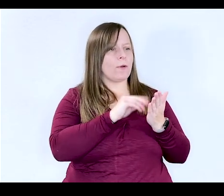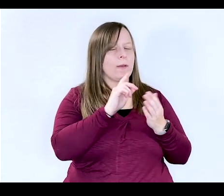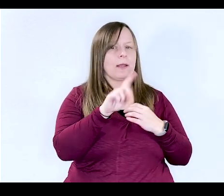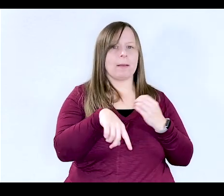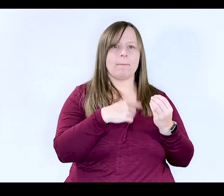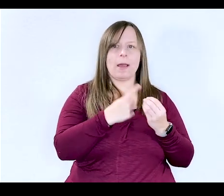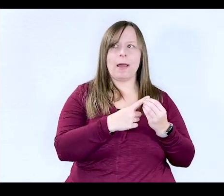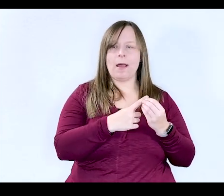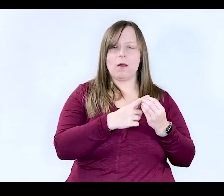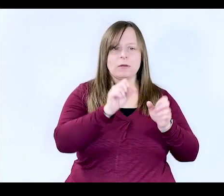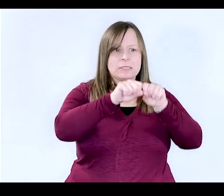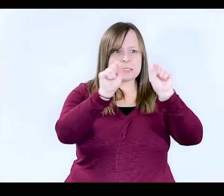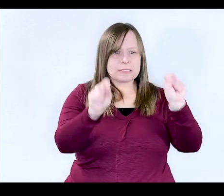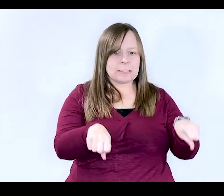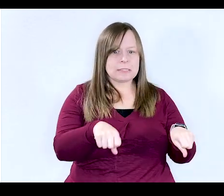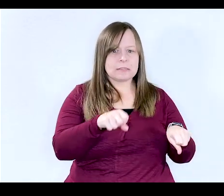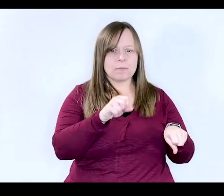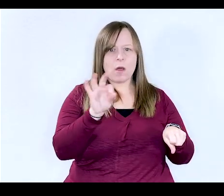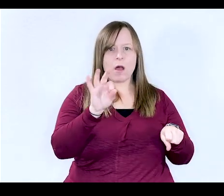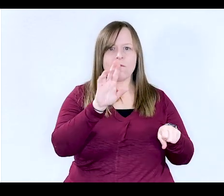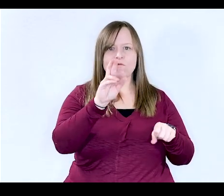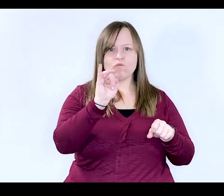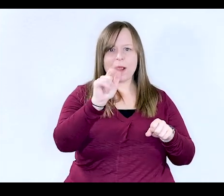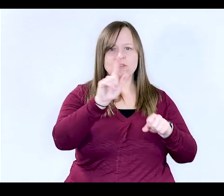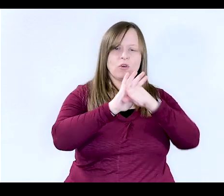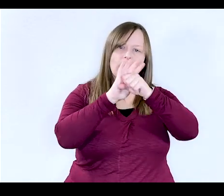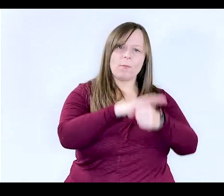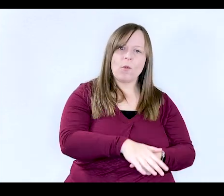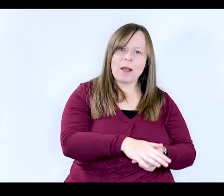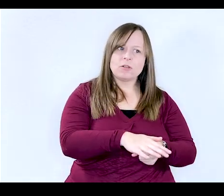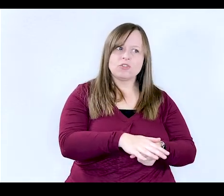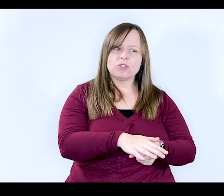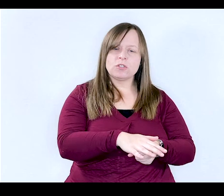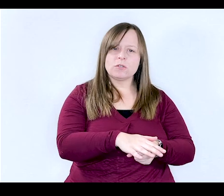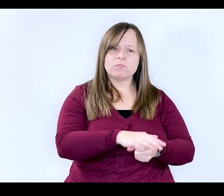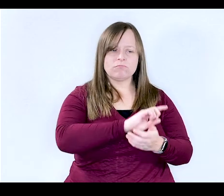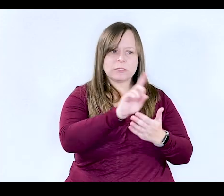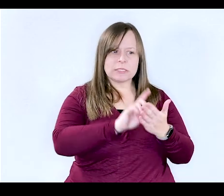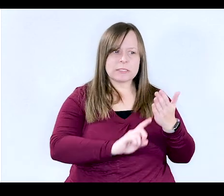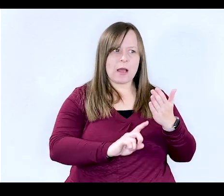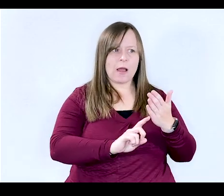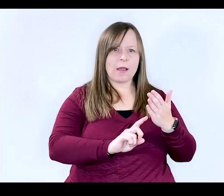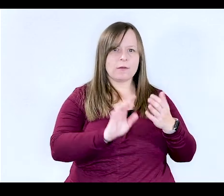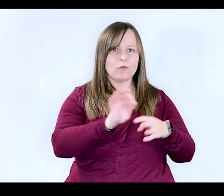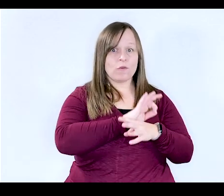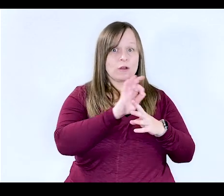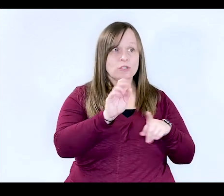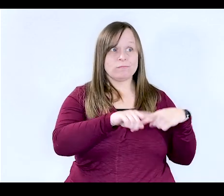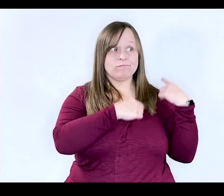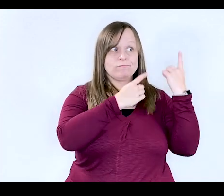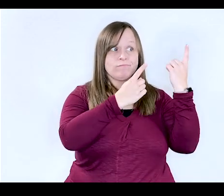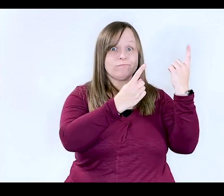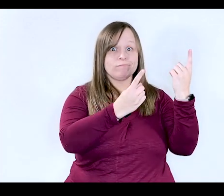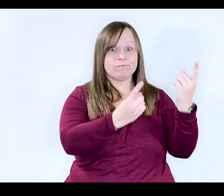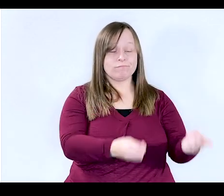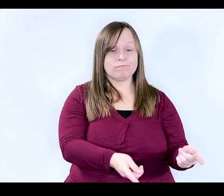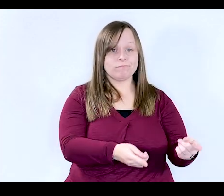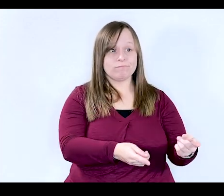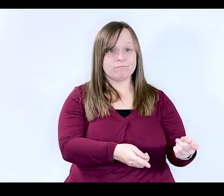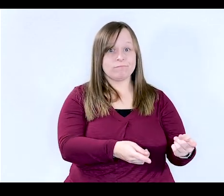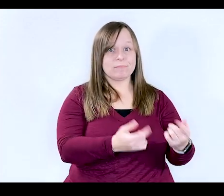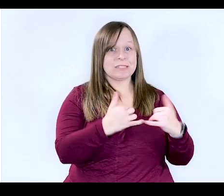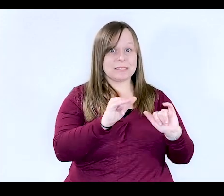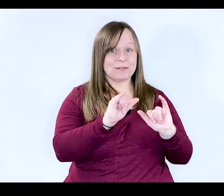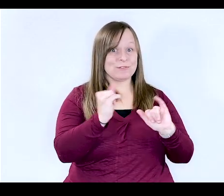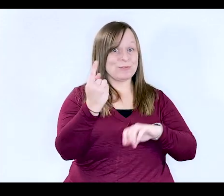more about how the systems of racial oppression have been designed to function and how they're informing